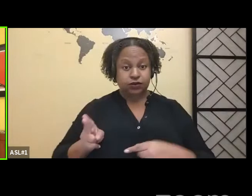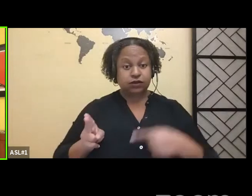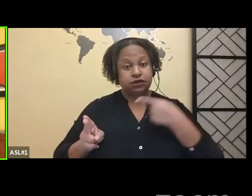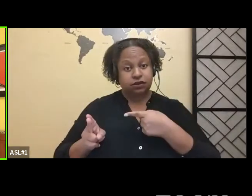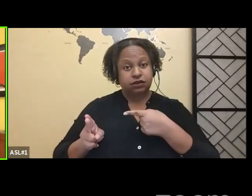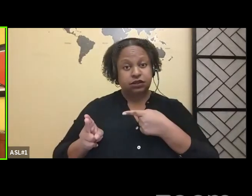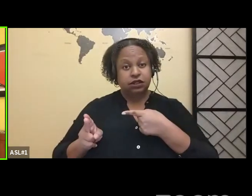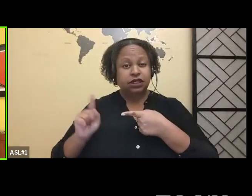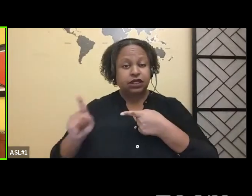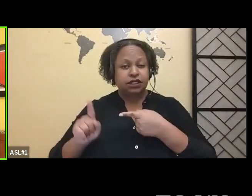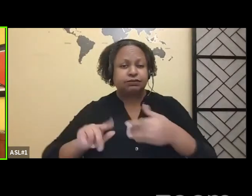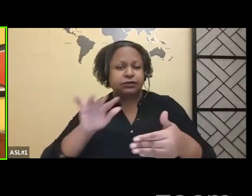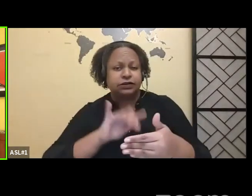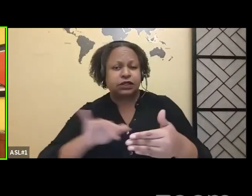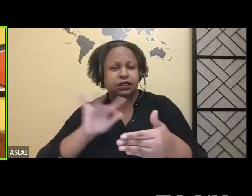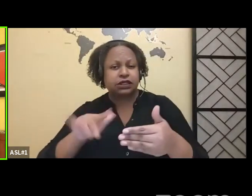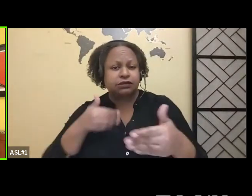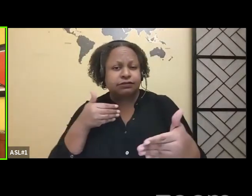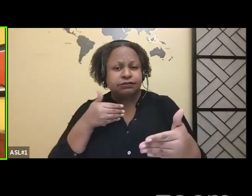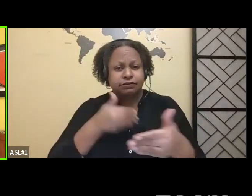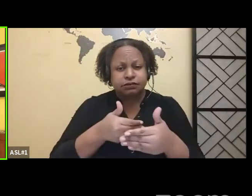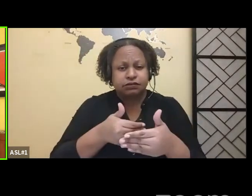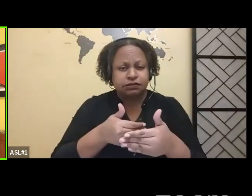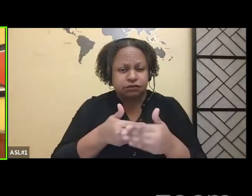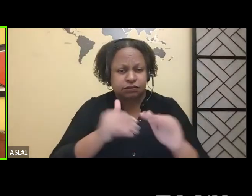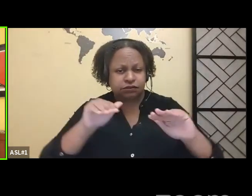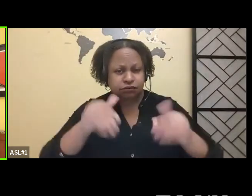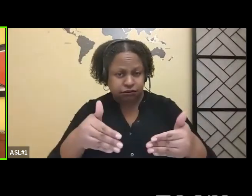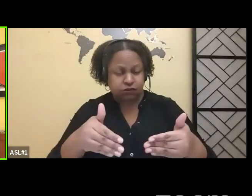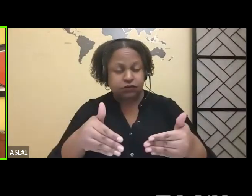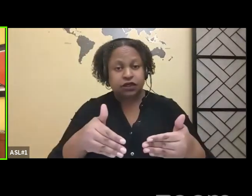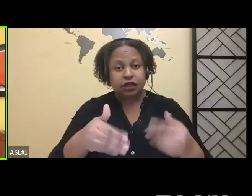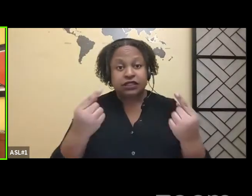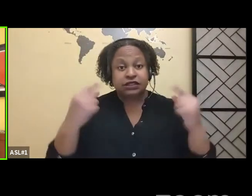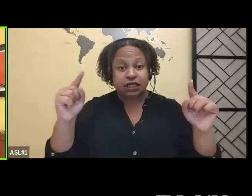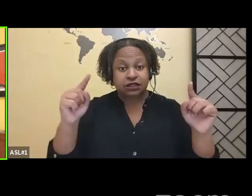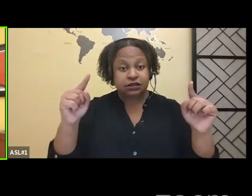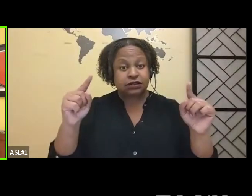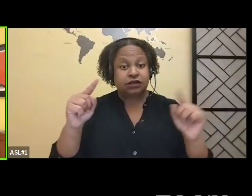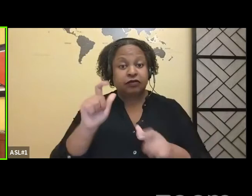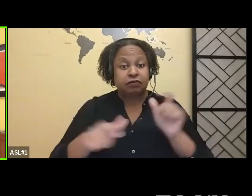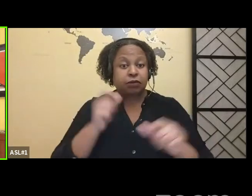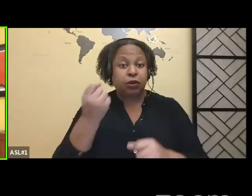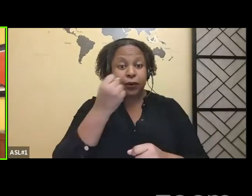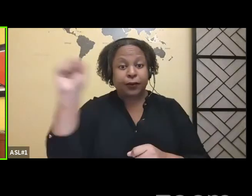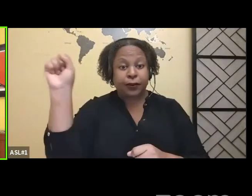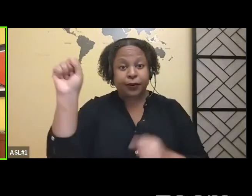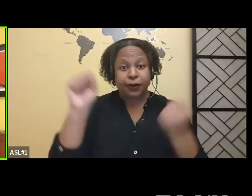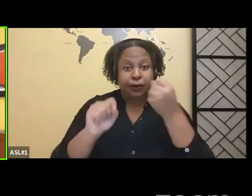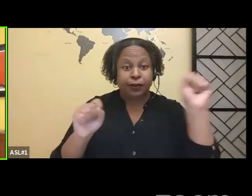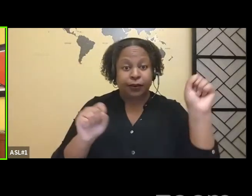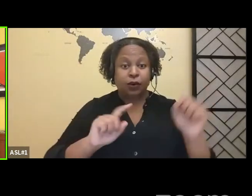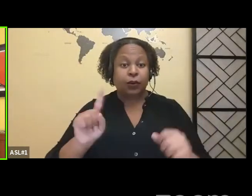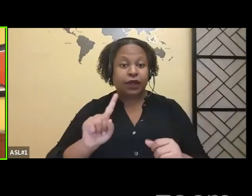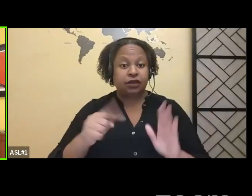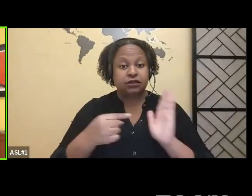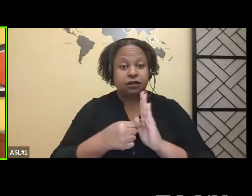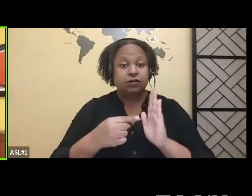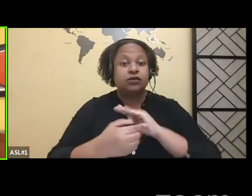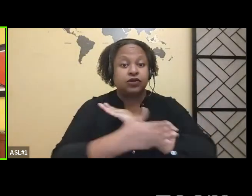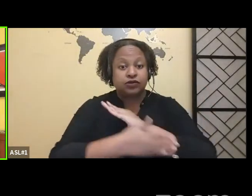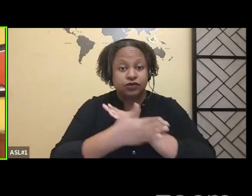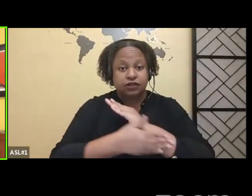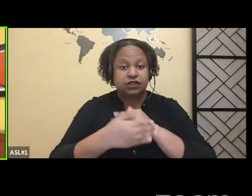very closely at the successes of revolutionary peoples in Vietnam